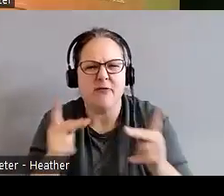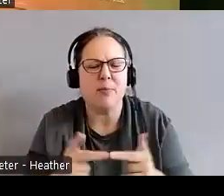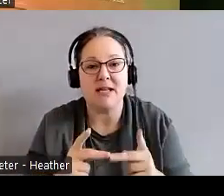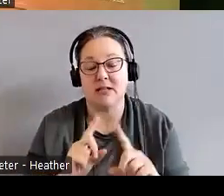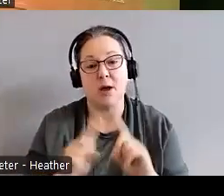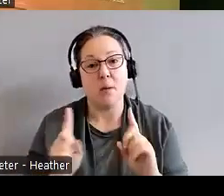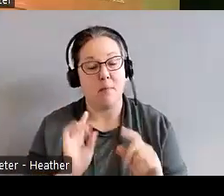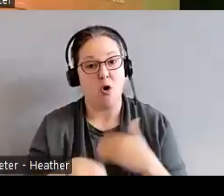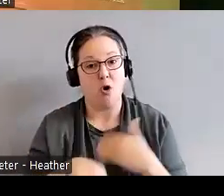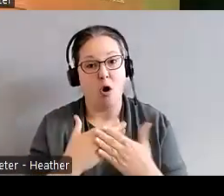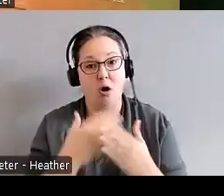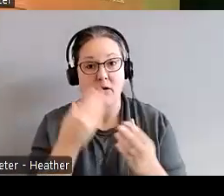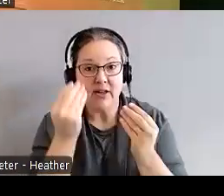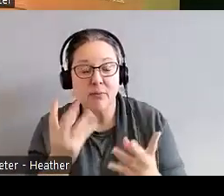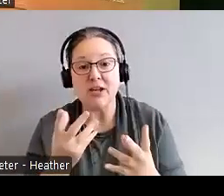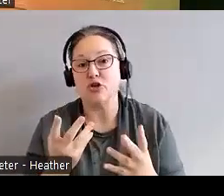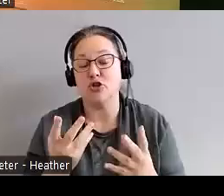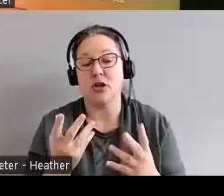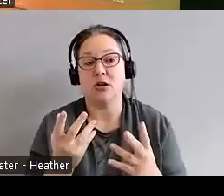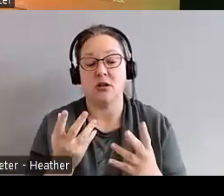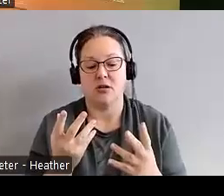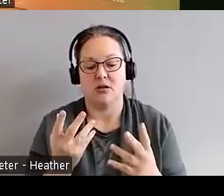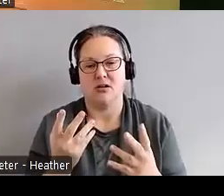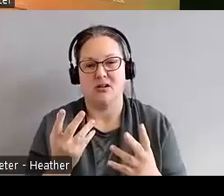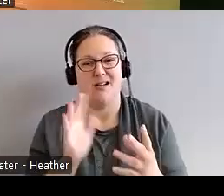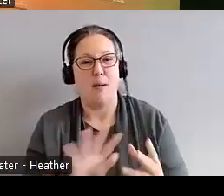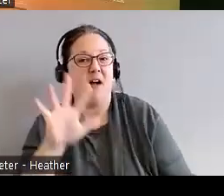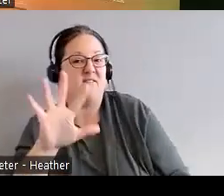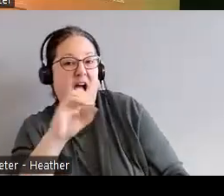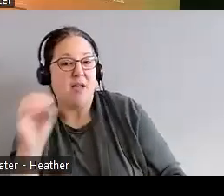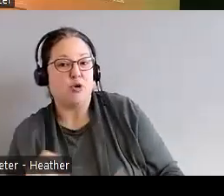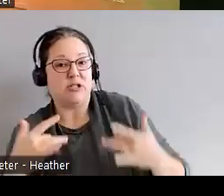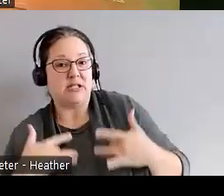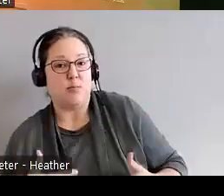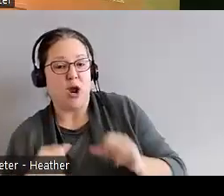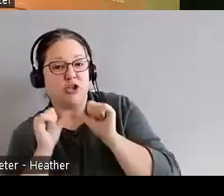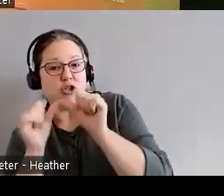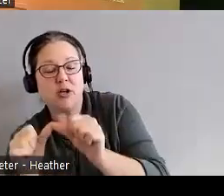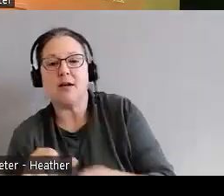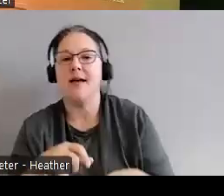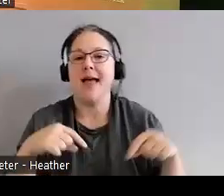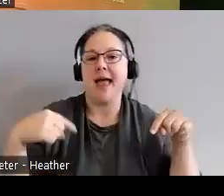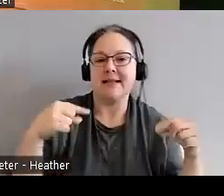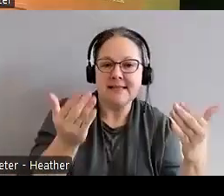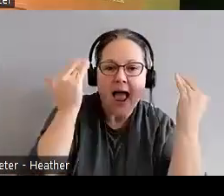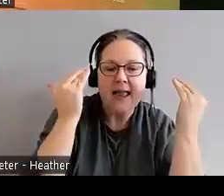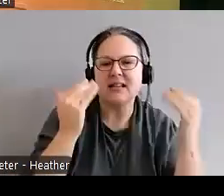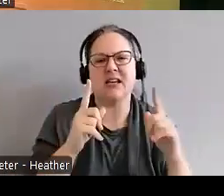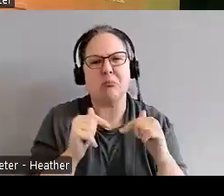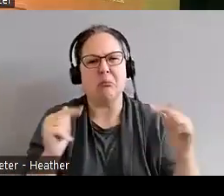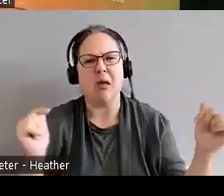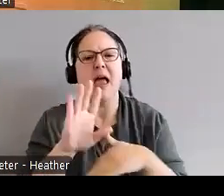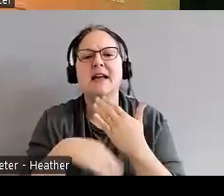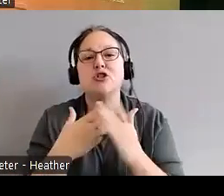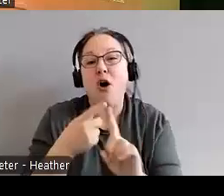about, 5% depression prevalence and anxiety prevalence and et cetera, it's all from that